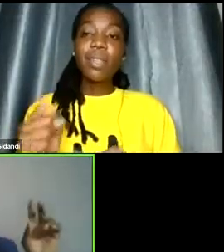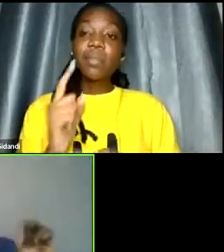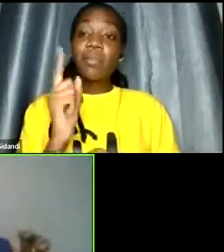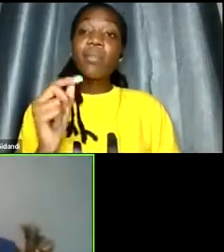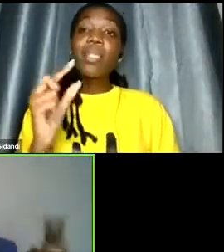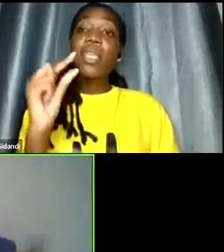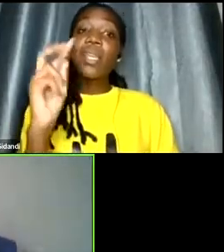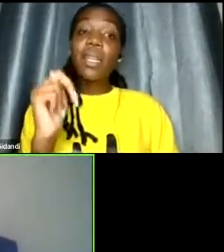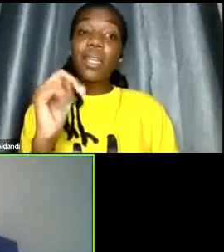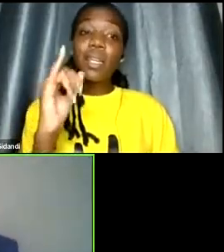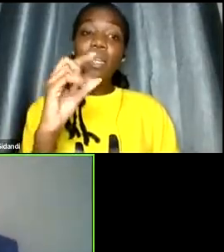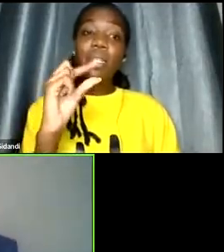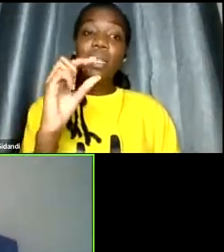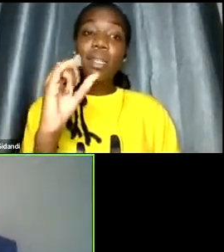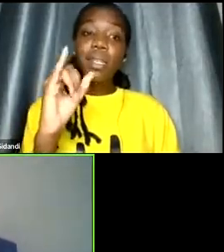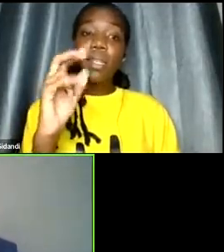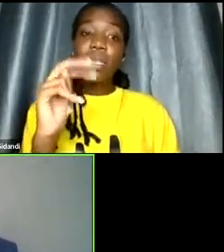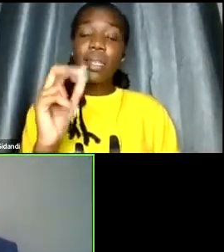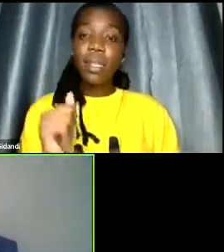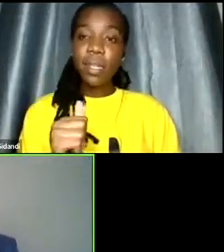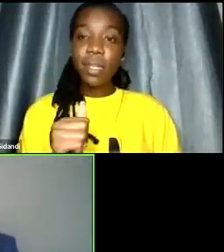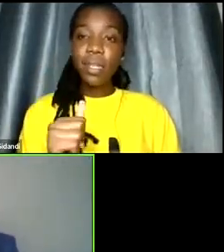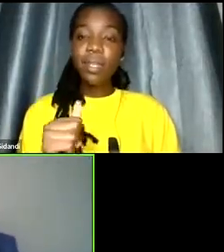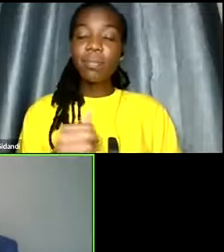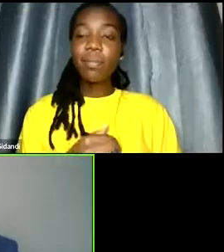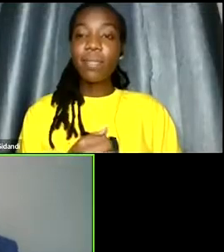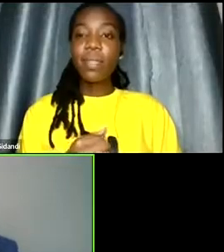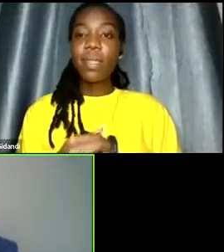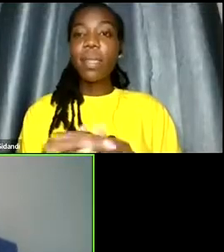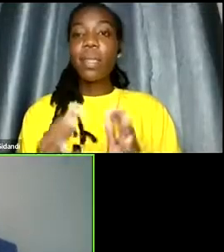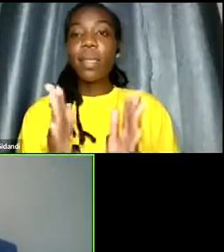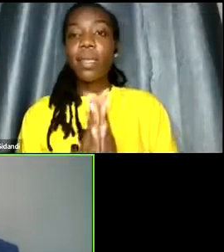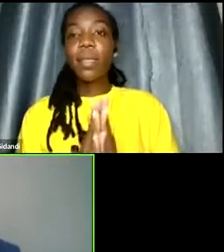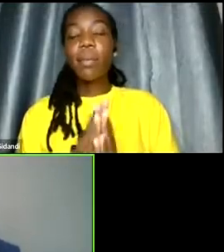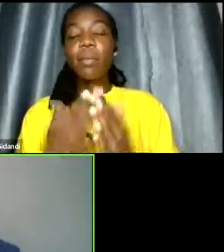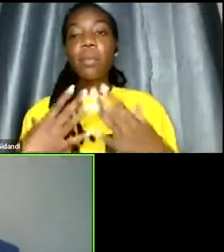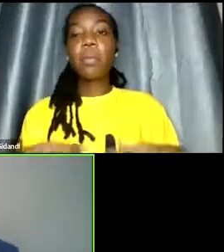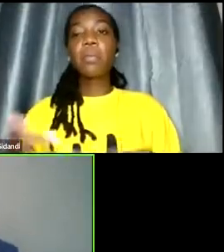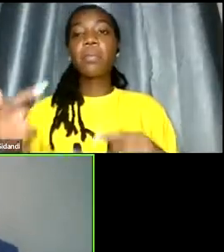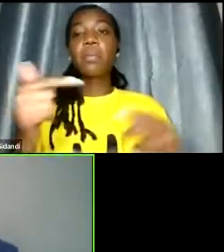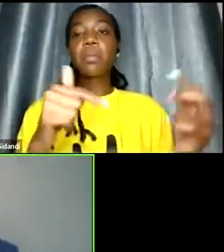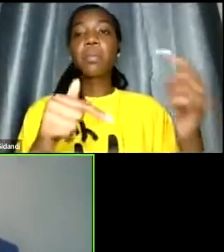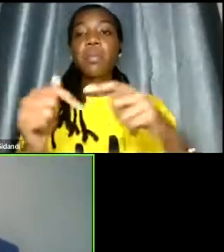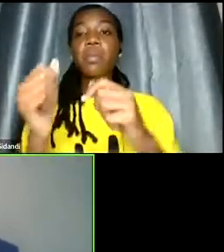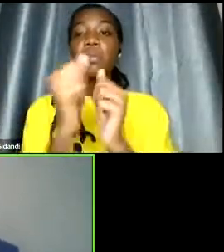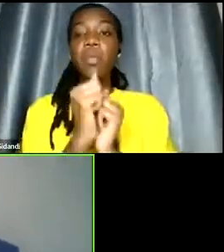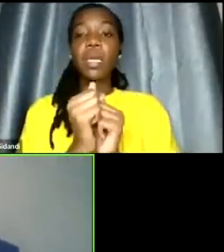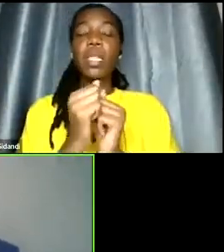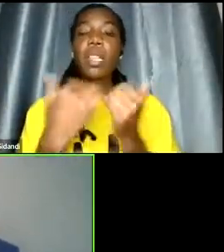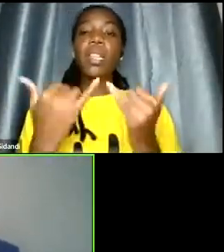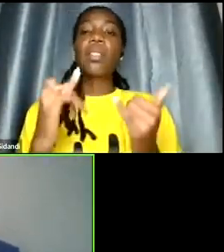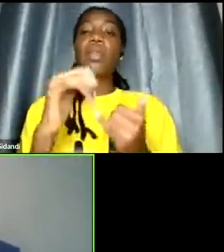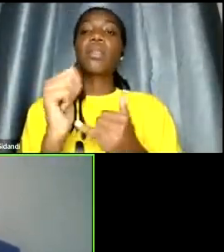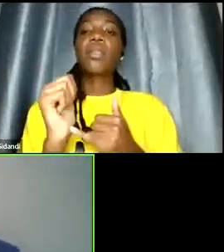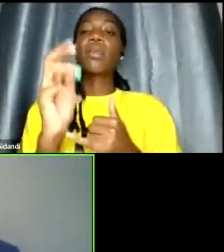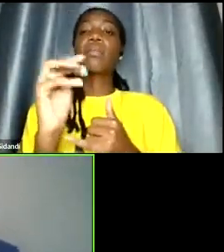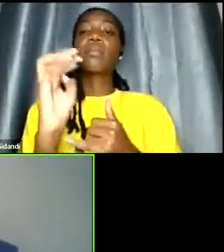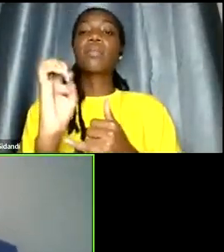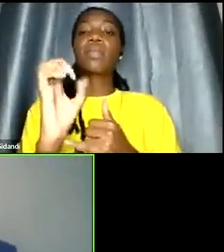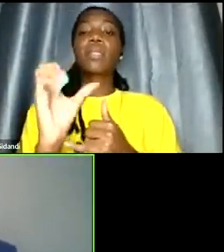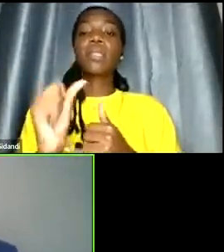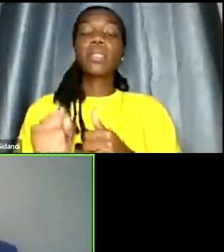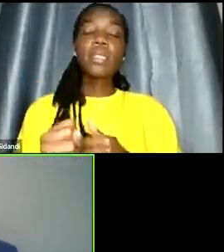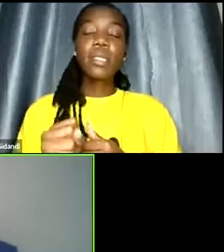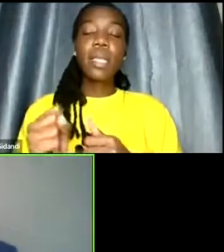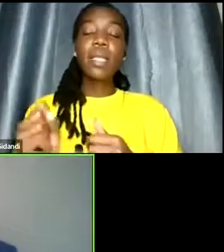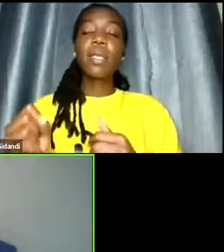call it Nigina, a savings group, a chama. People just coming together. Now, James Mwangi, the founder, has built a robust